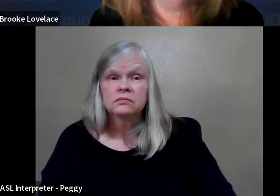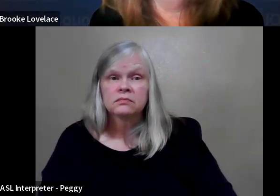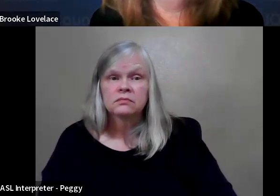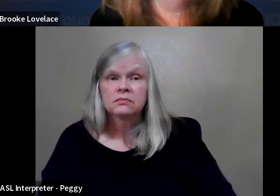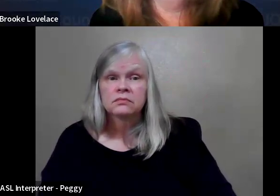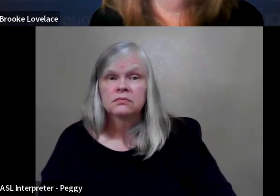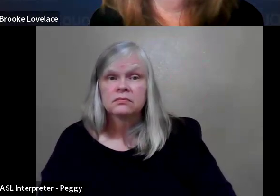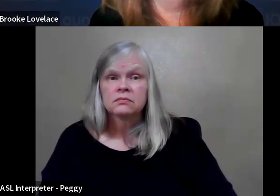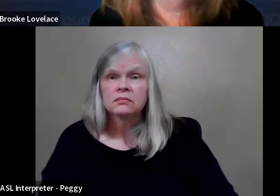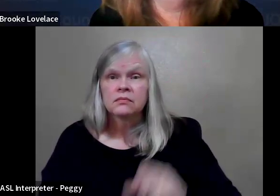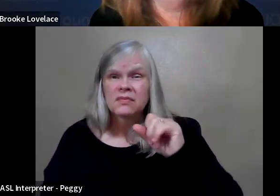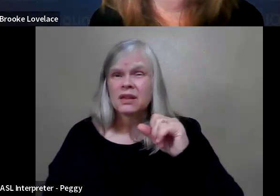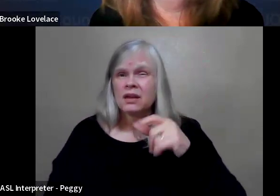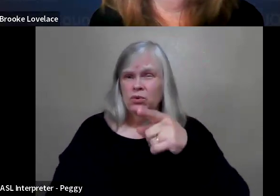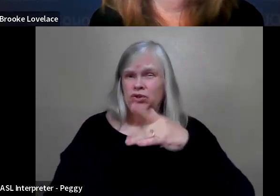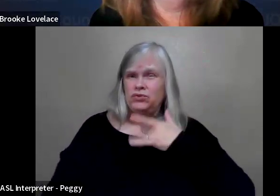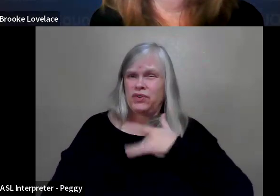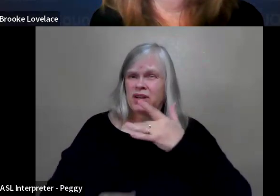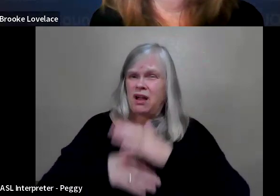Would you be uncomfortable?